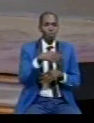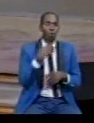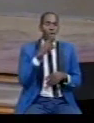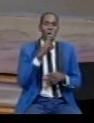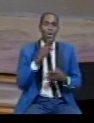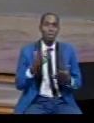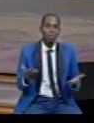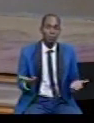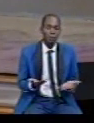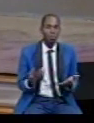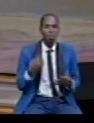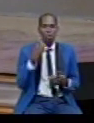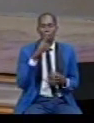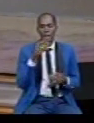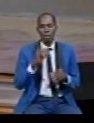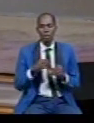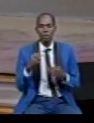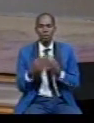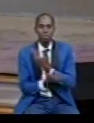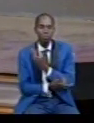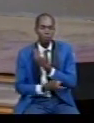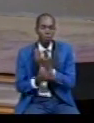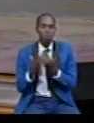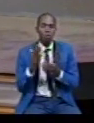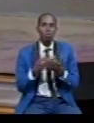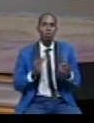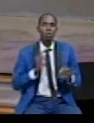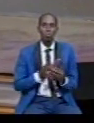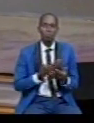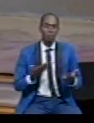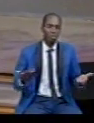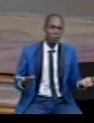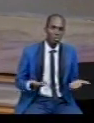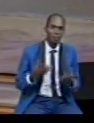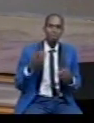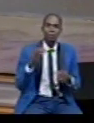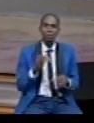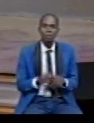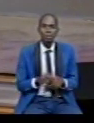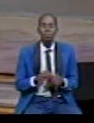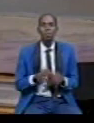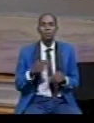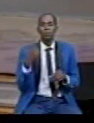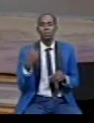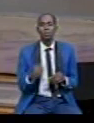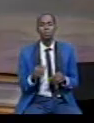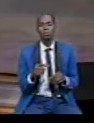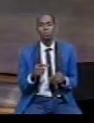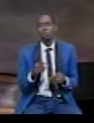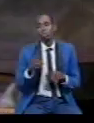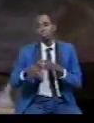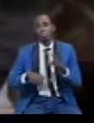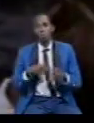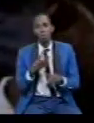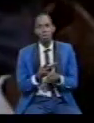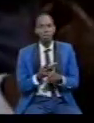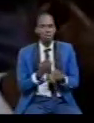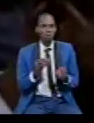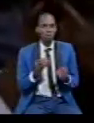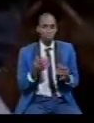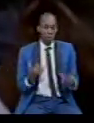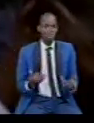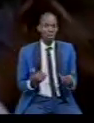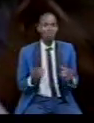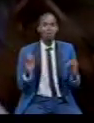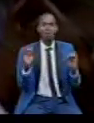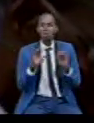us who are in the country, those of us in Africa, those of us in the free world, nothing like that had